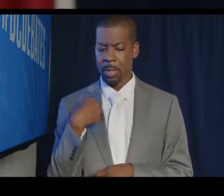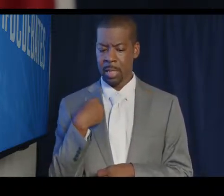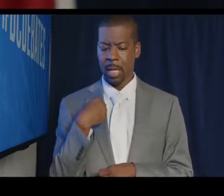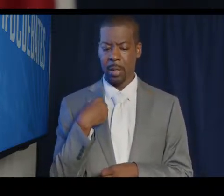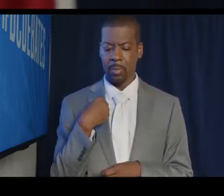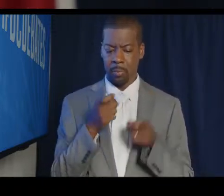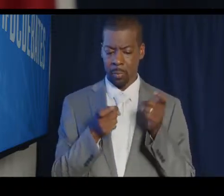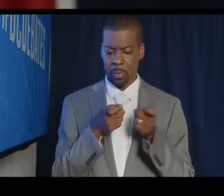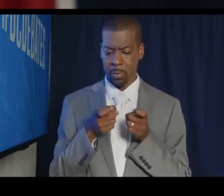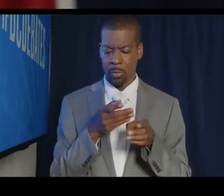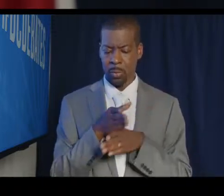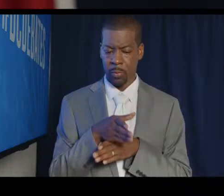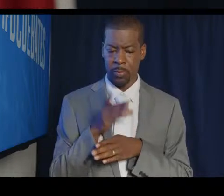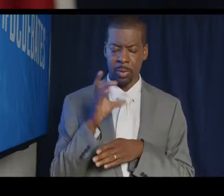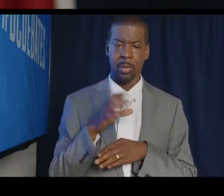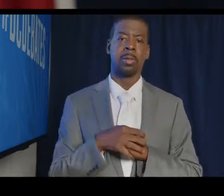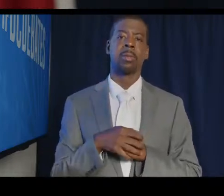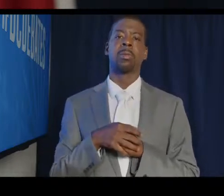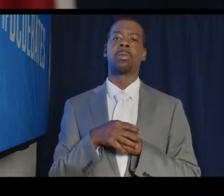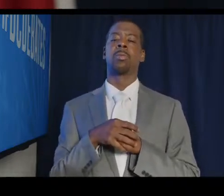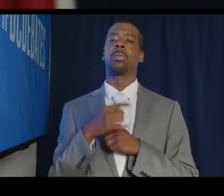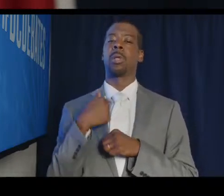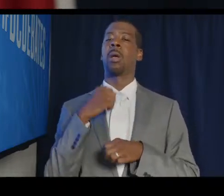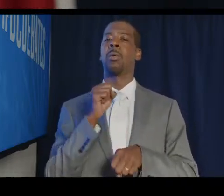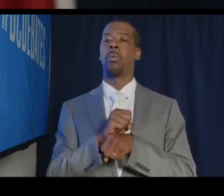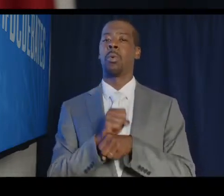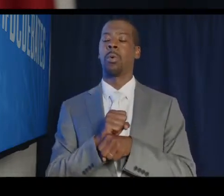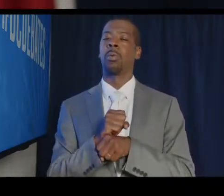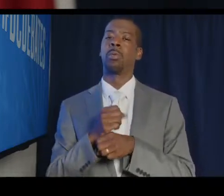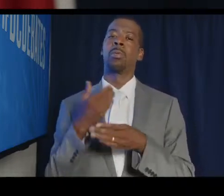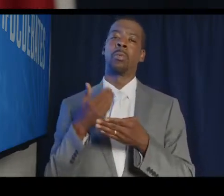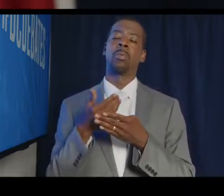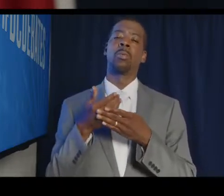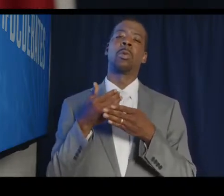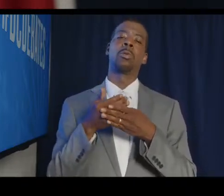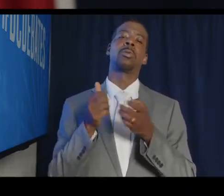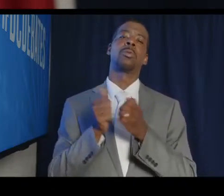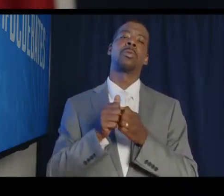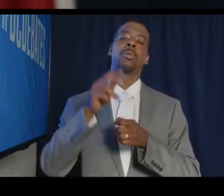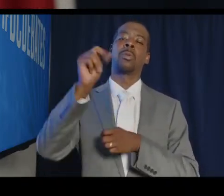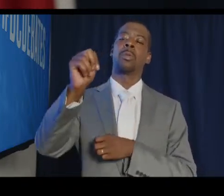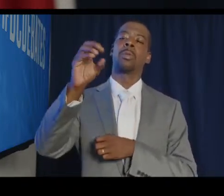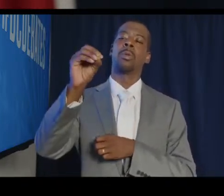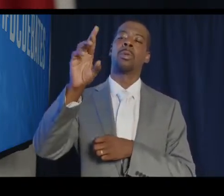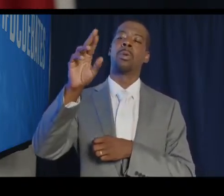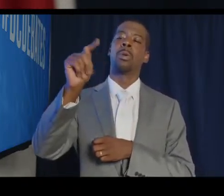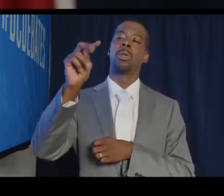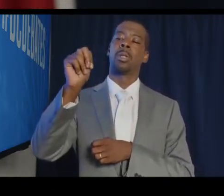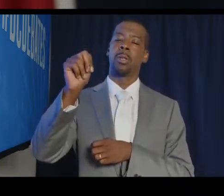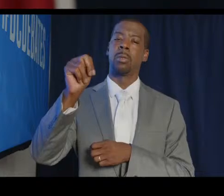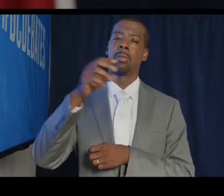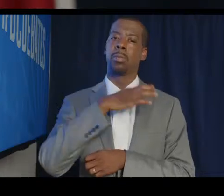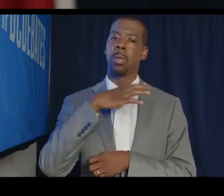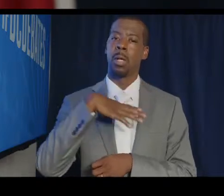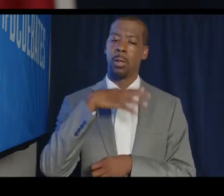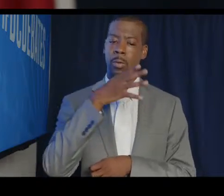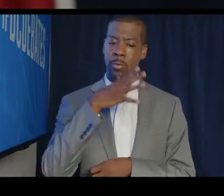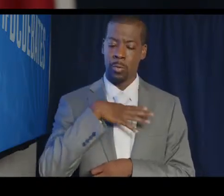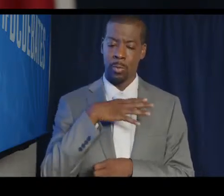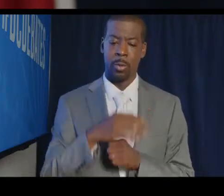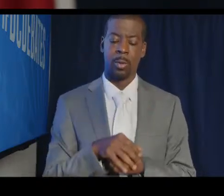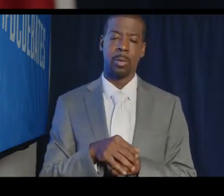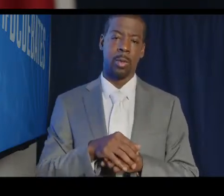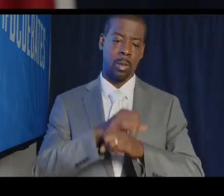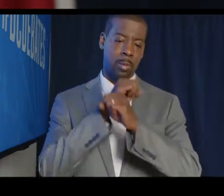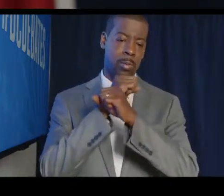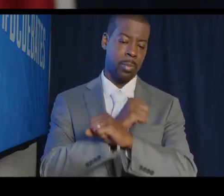Columbia, unfortunately. And I worked for Congresswoman Norton for a number of years, and I was on the front lines of our budget debates over protecting our